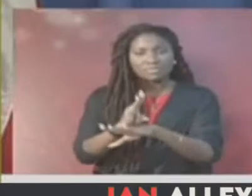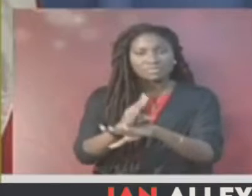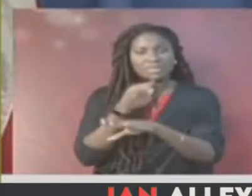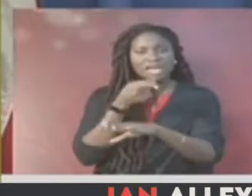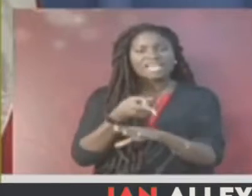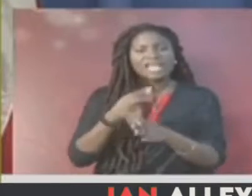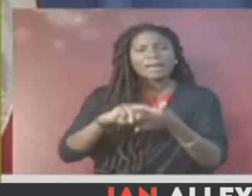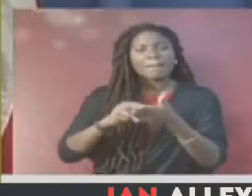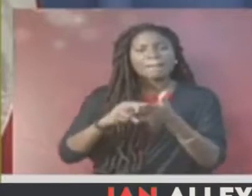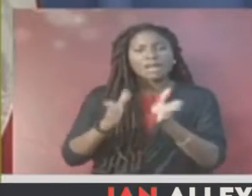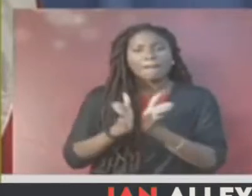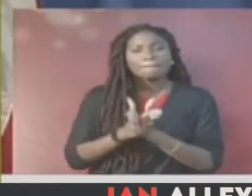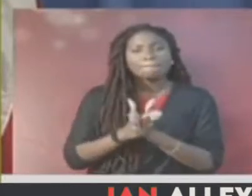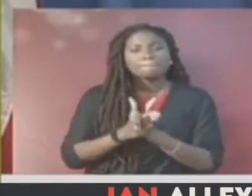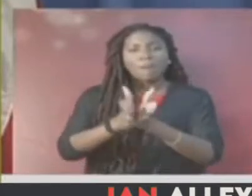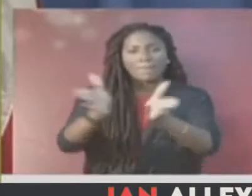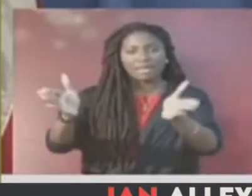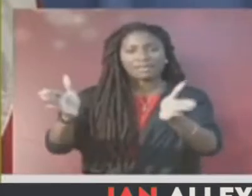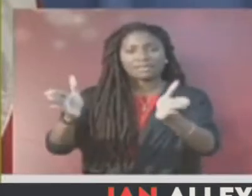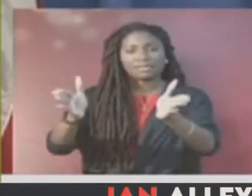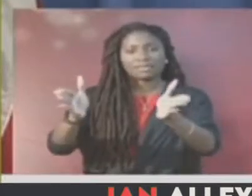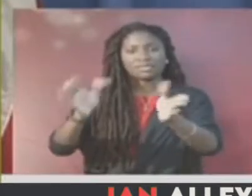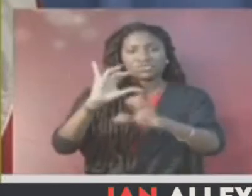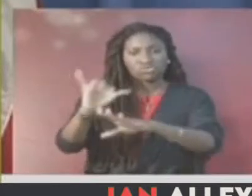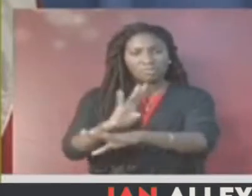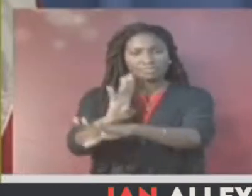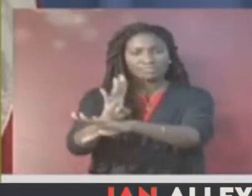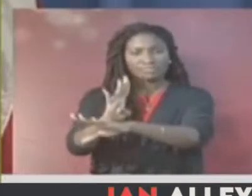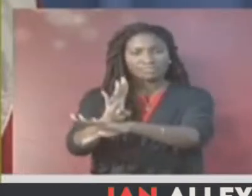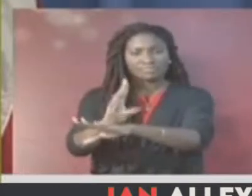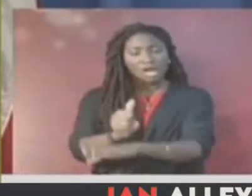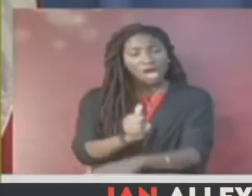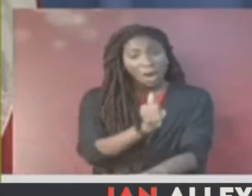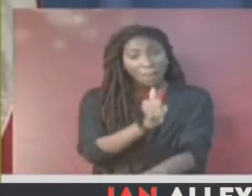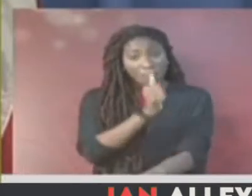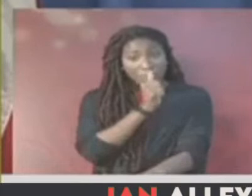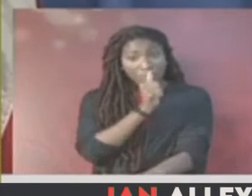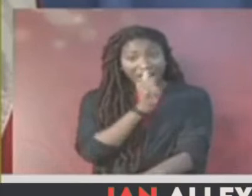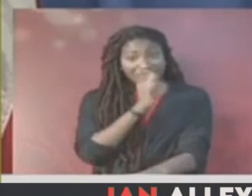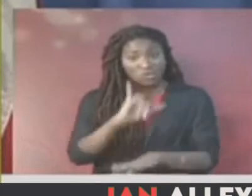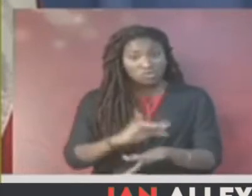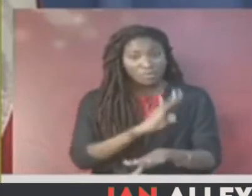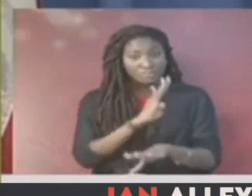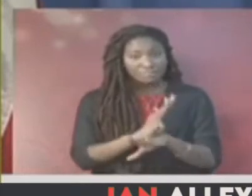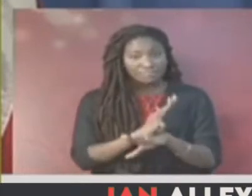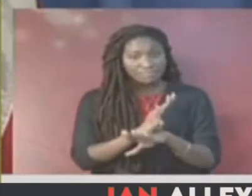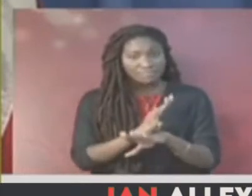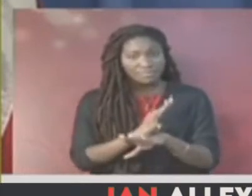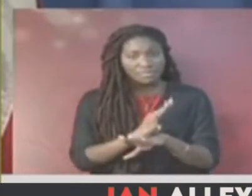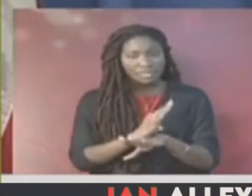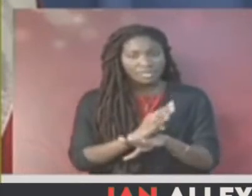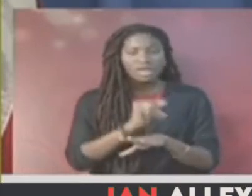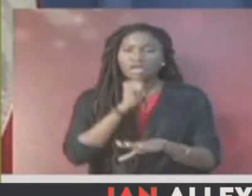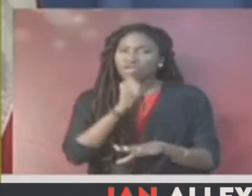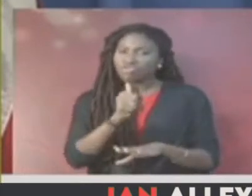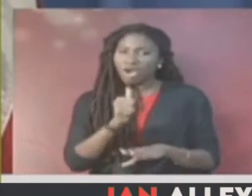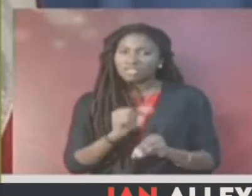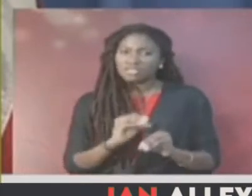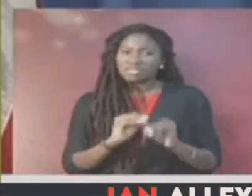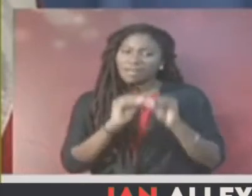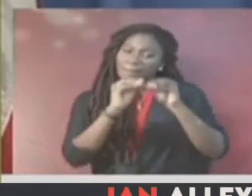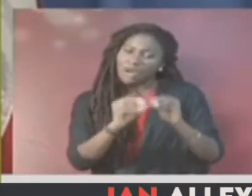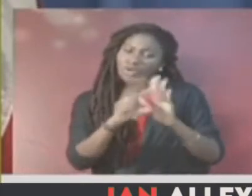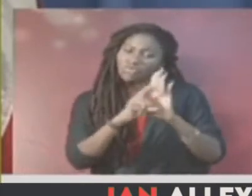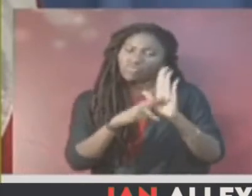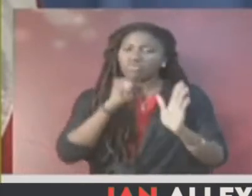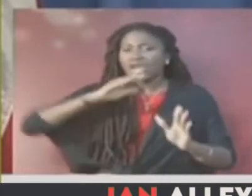and the public utilities. The private sector we have not put, except for those that attract people to the